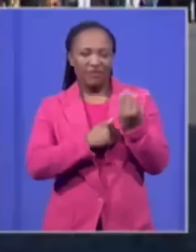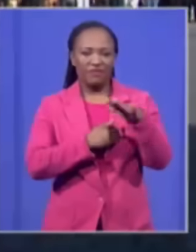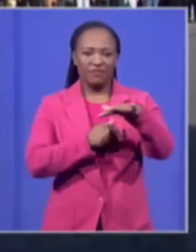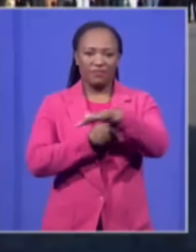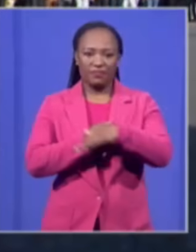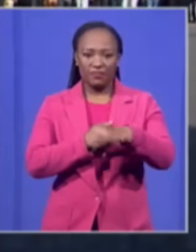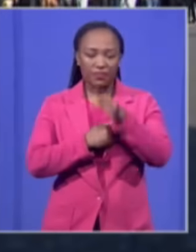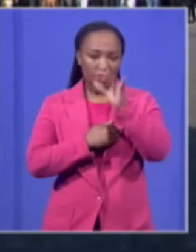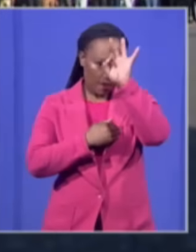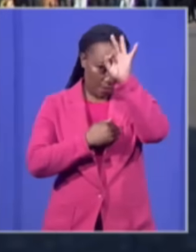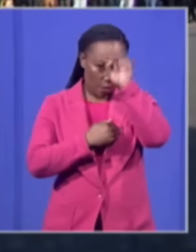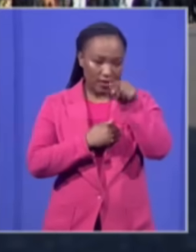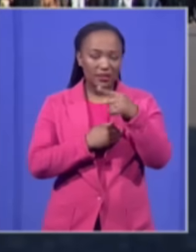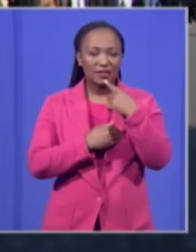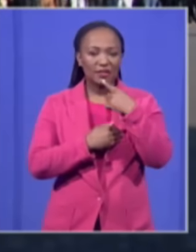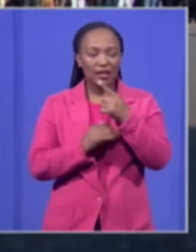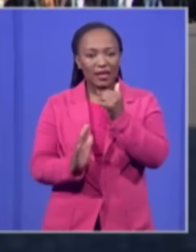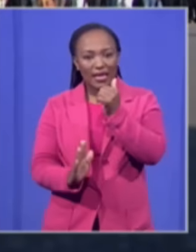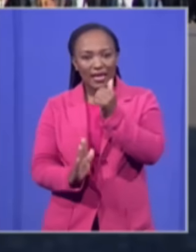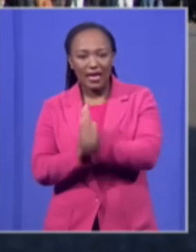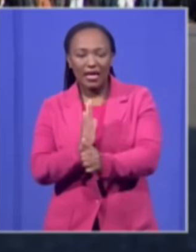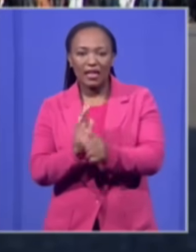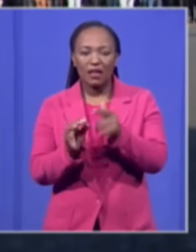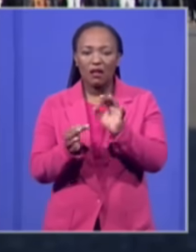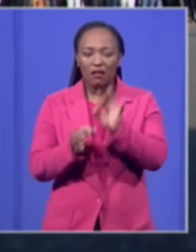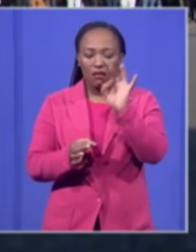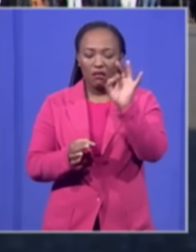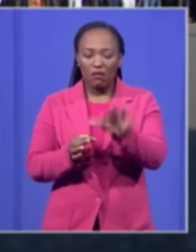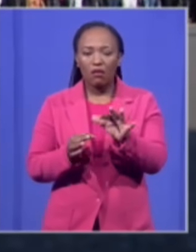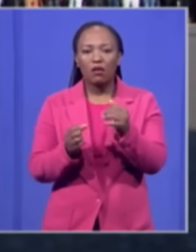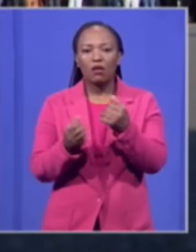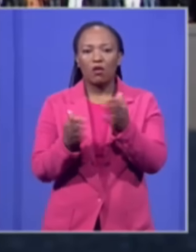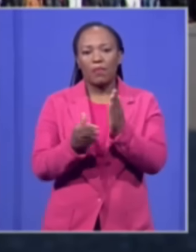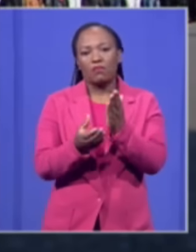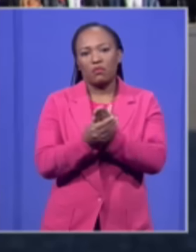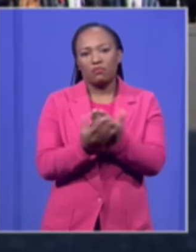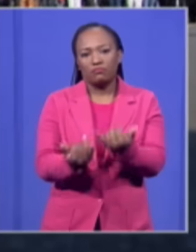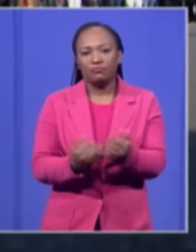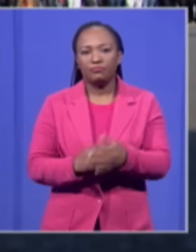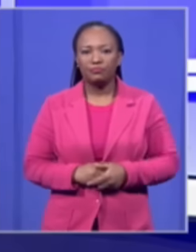gore kgetse ya polao le go ja dithoto ka molelo e butswe.